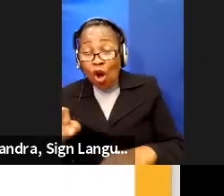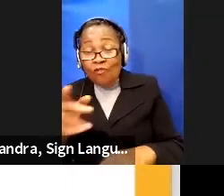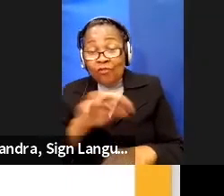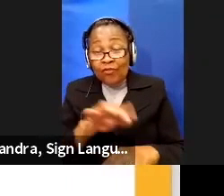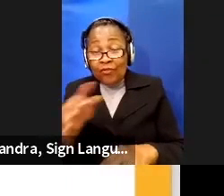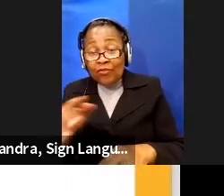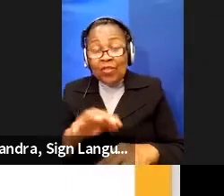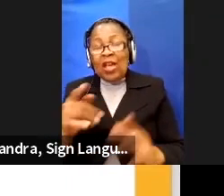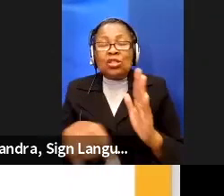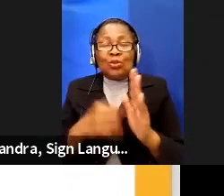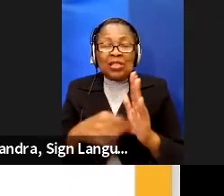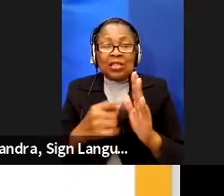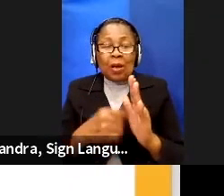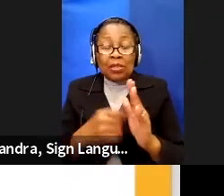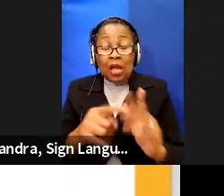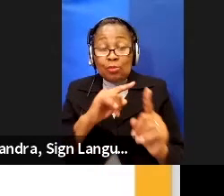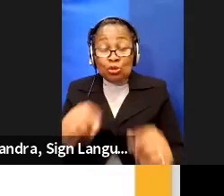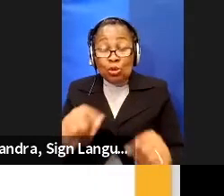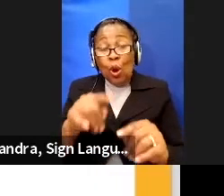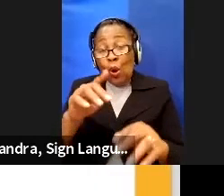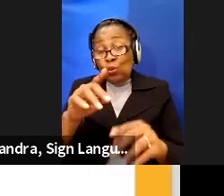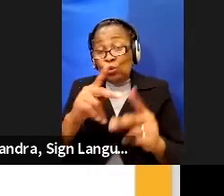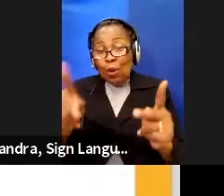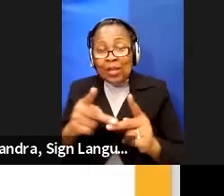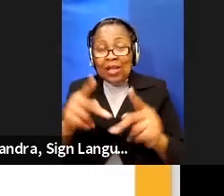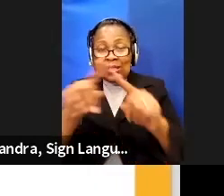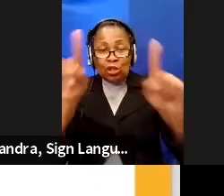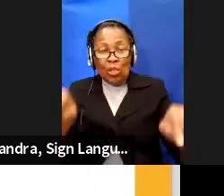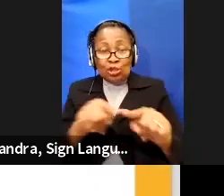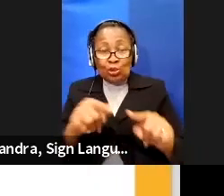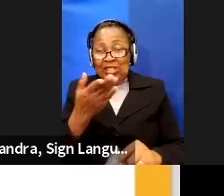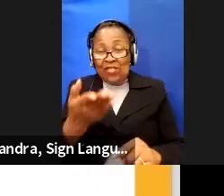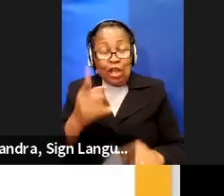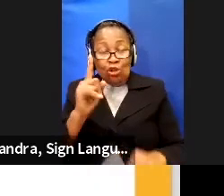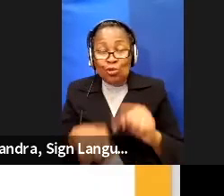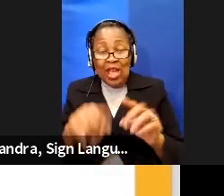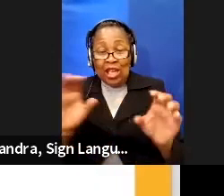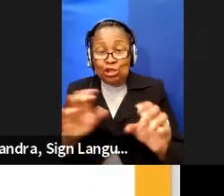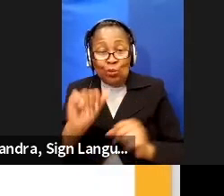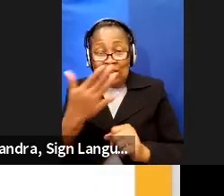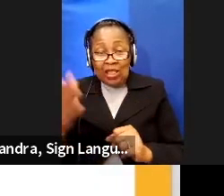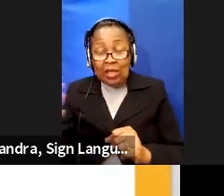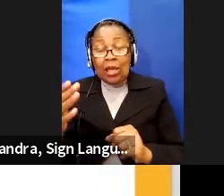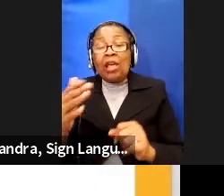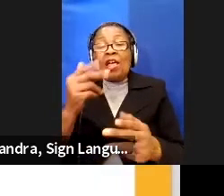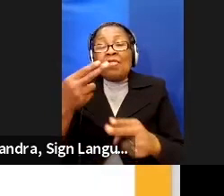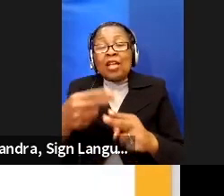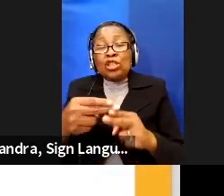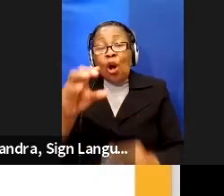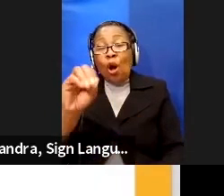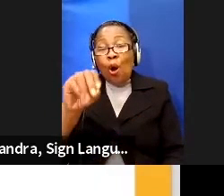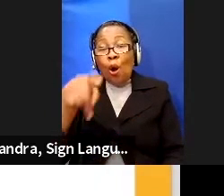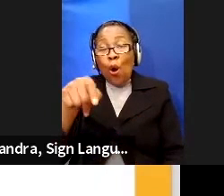and the captioning is on the screen and you can't do anything, it's just there. That's called open captioning. So think about the